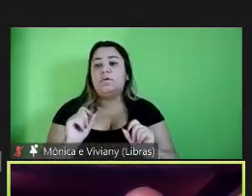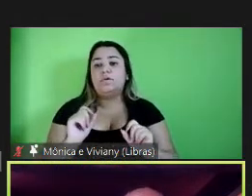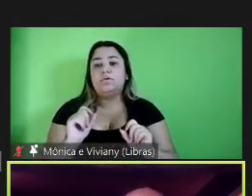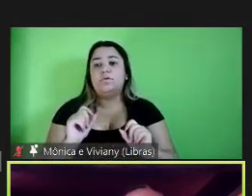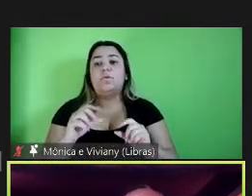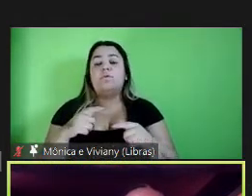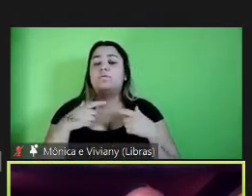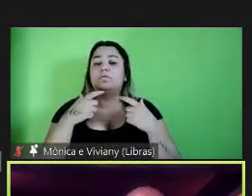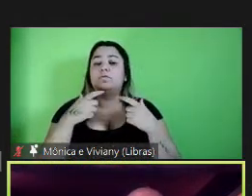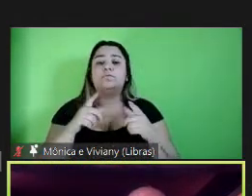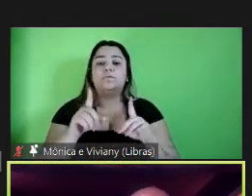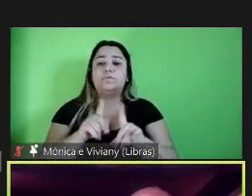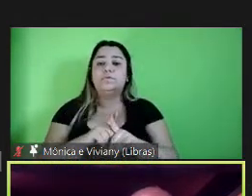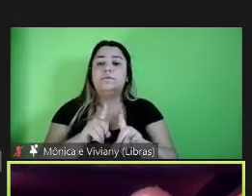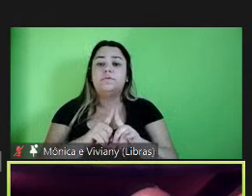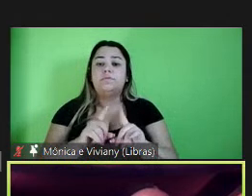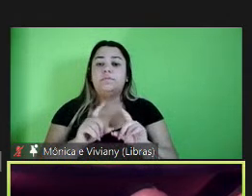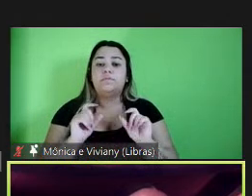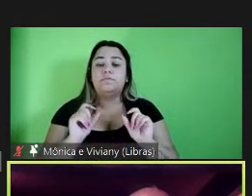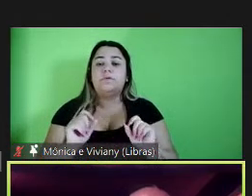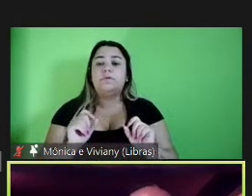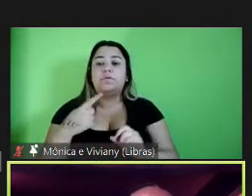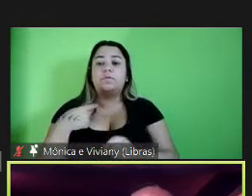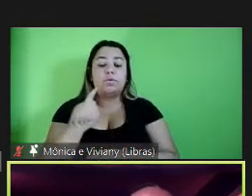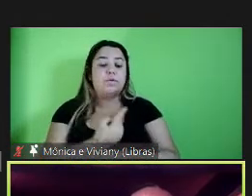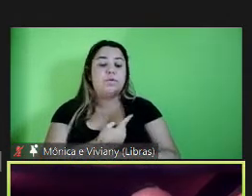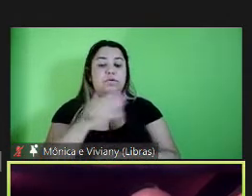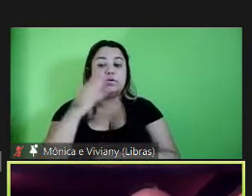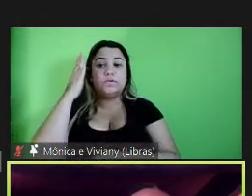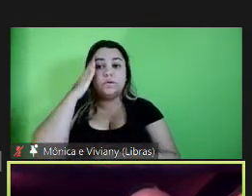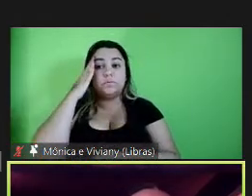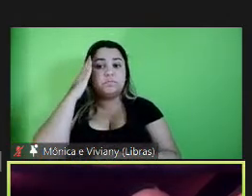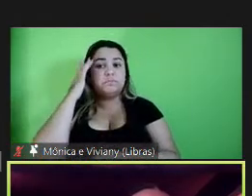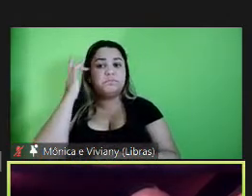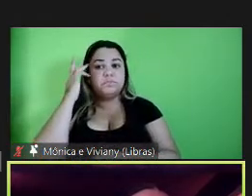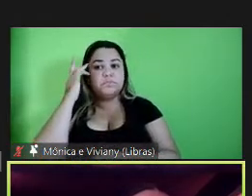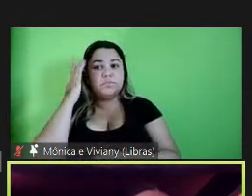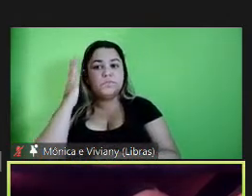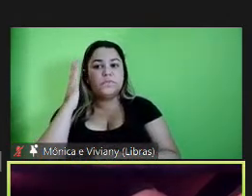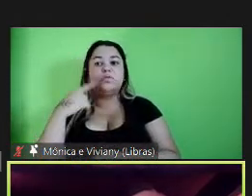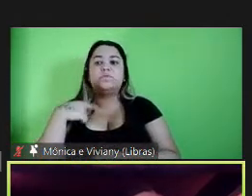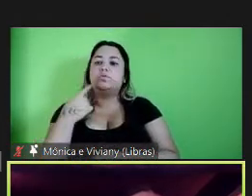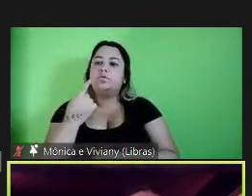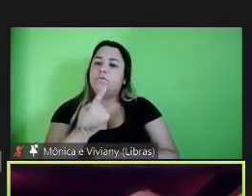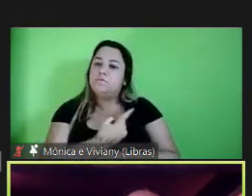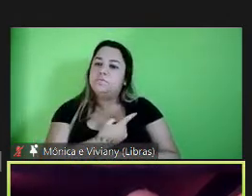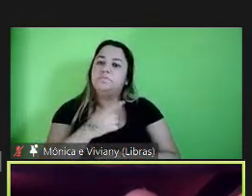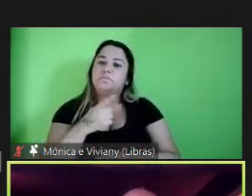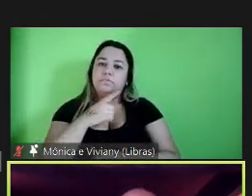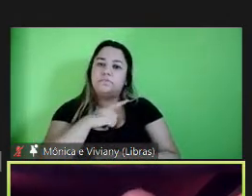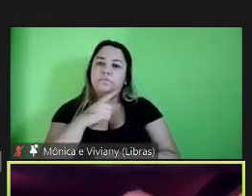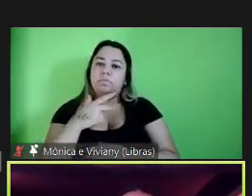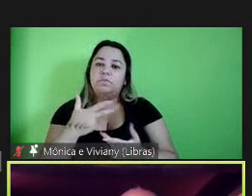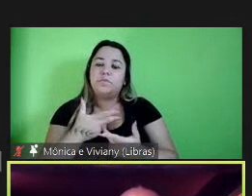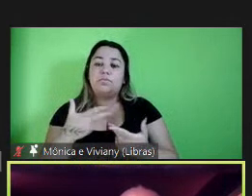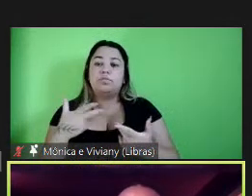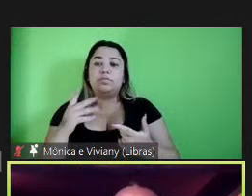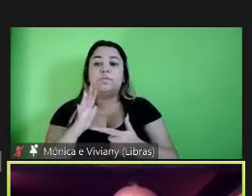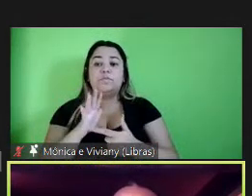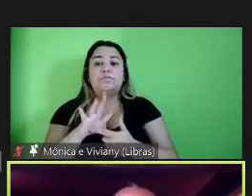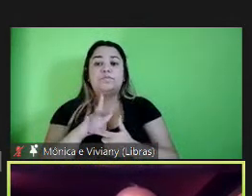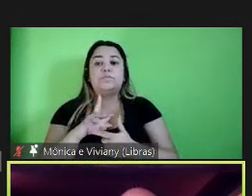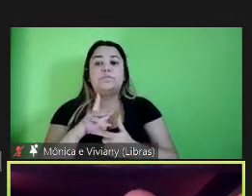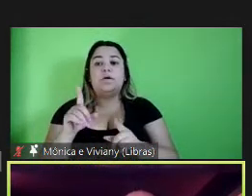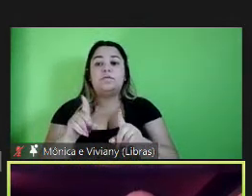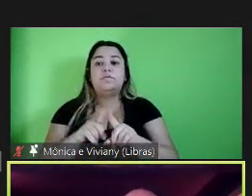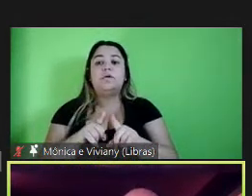to any of these, but we have got pointers that we need to work with. We know that when we look at, or at least this is